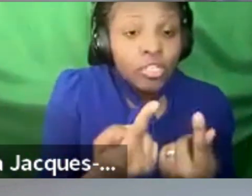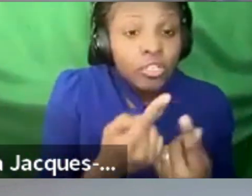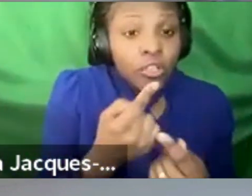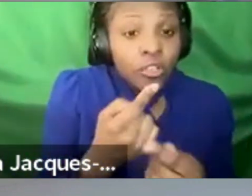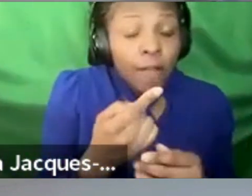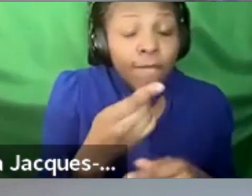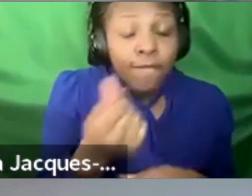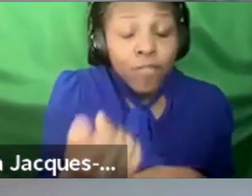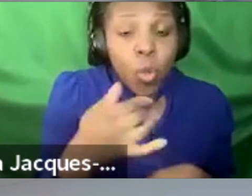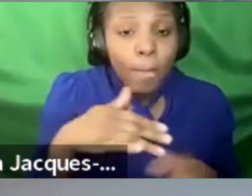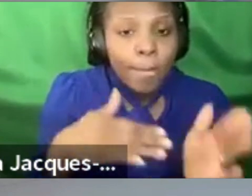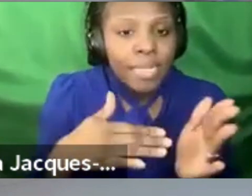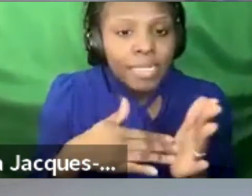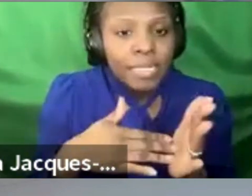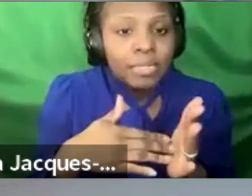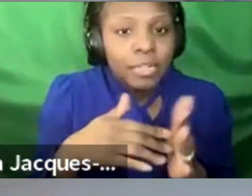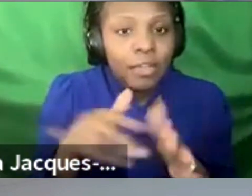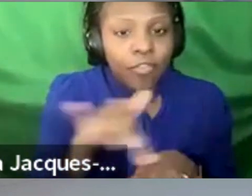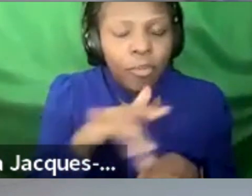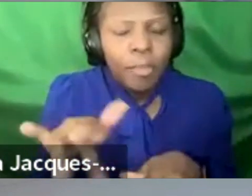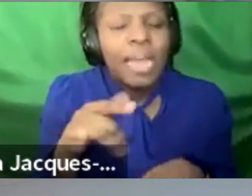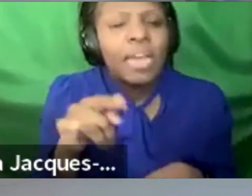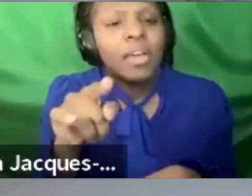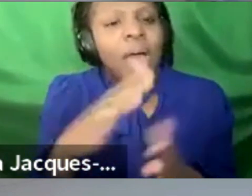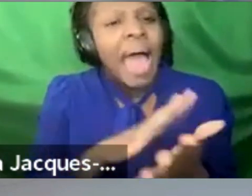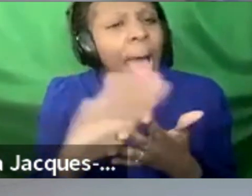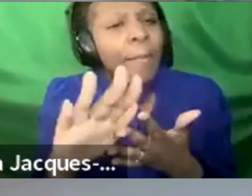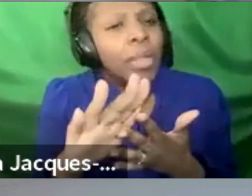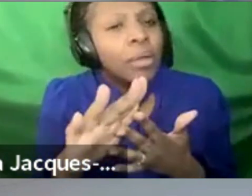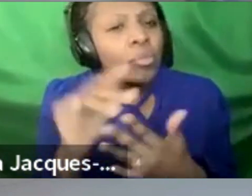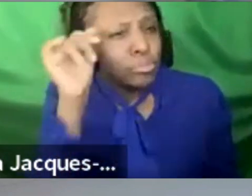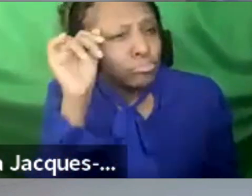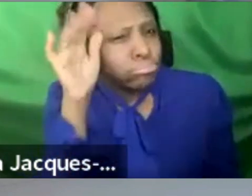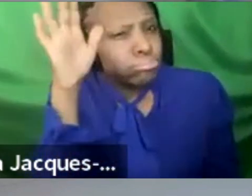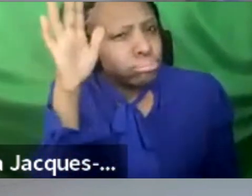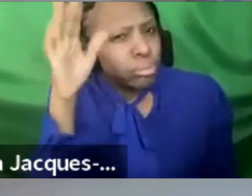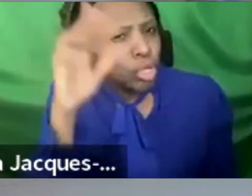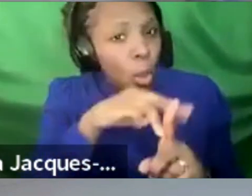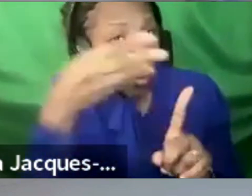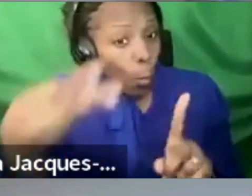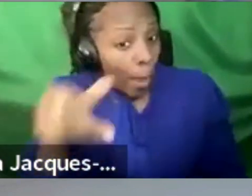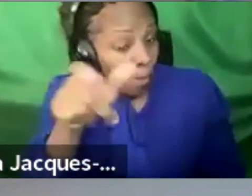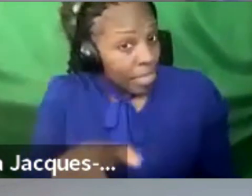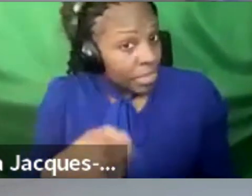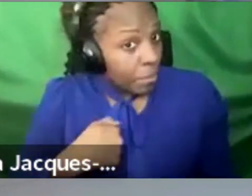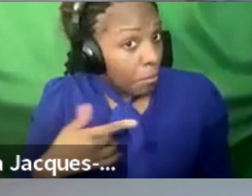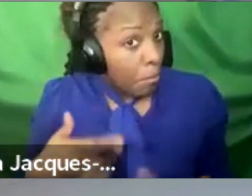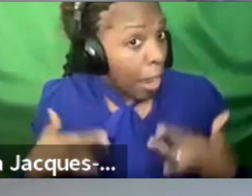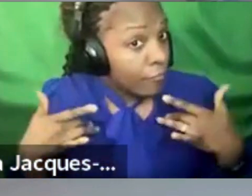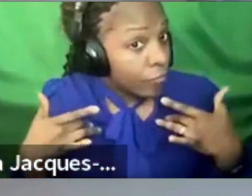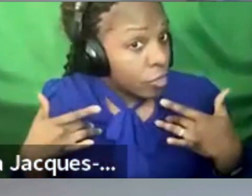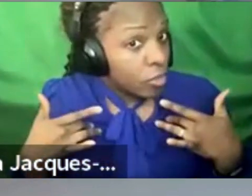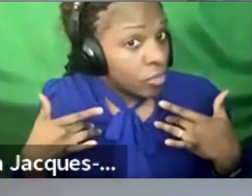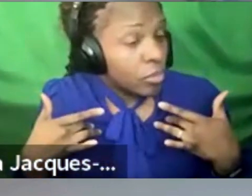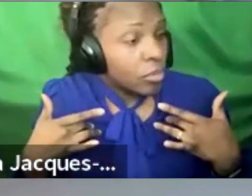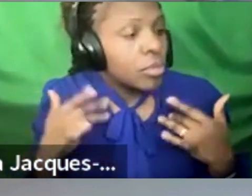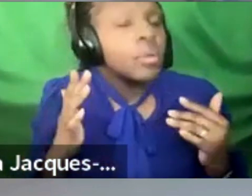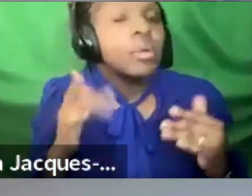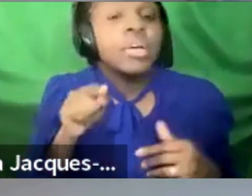an arty, intellectual, I think queer person, then has to go